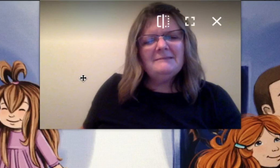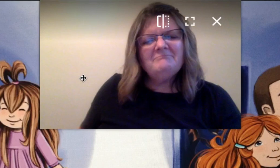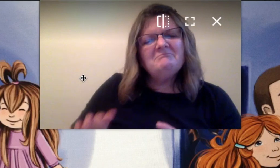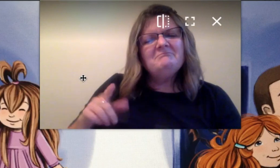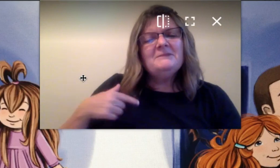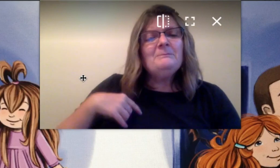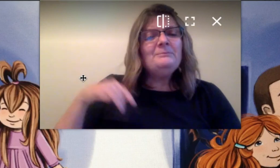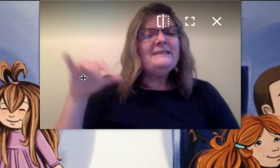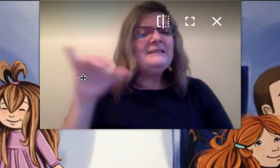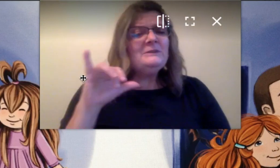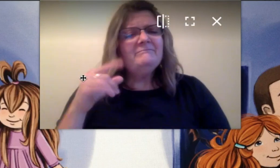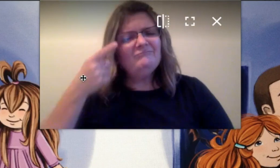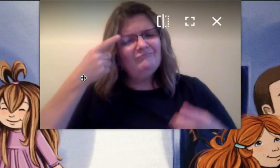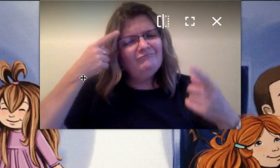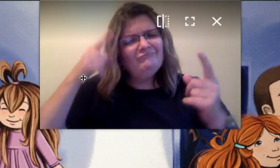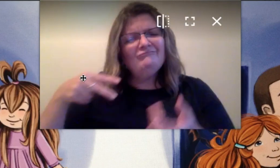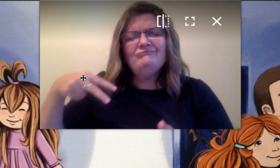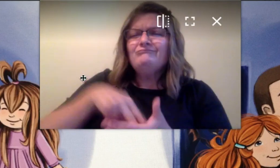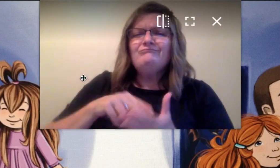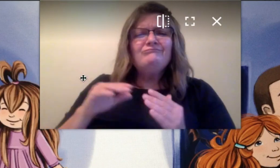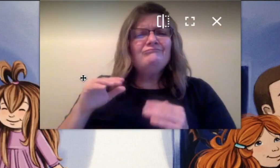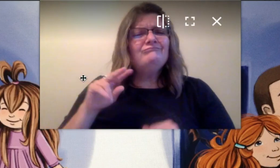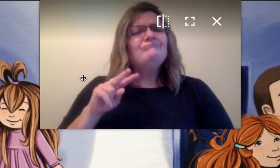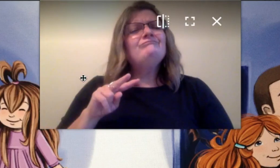too, Ivy agreed, standing tall.